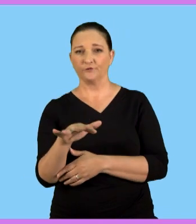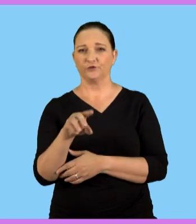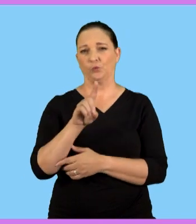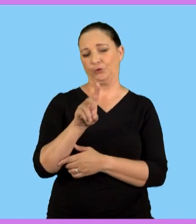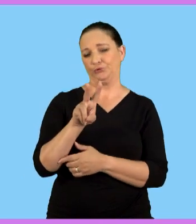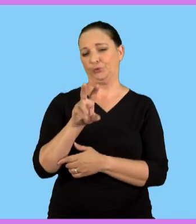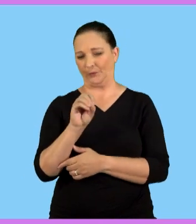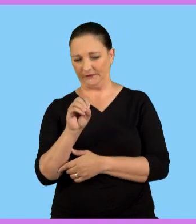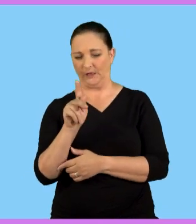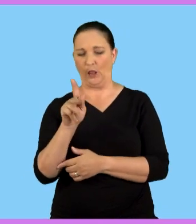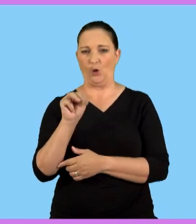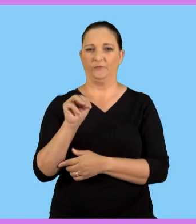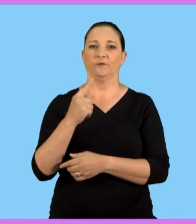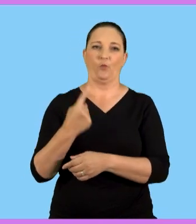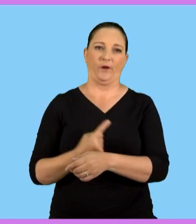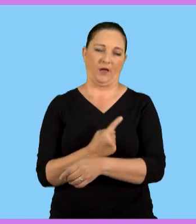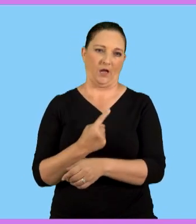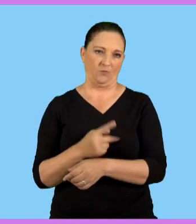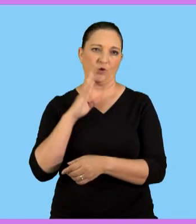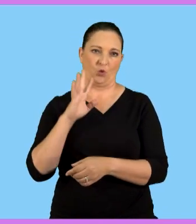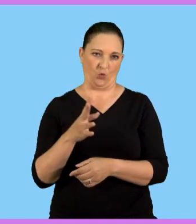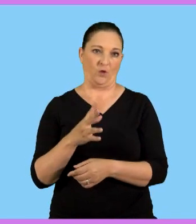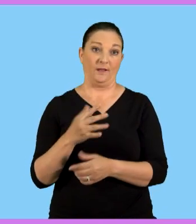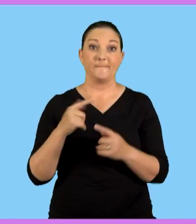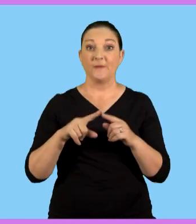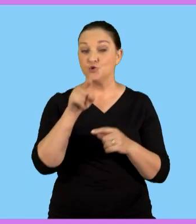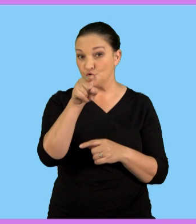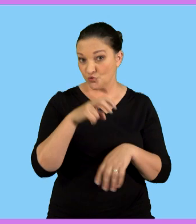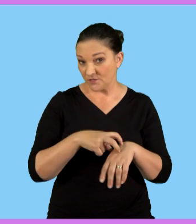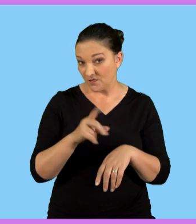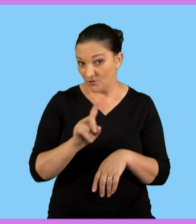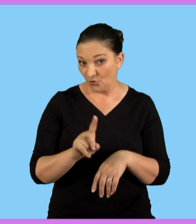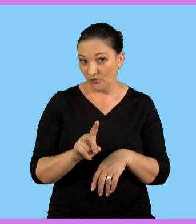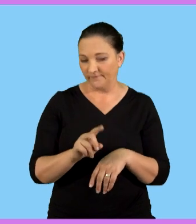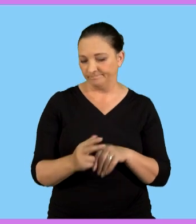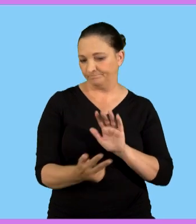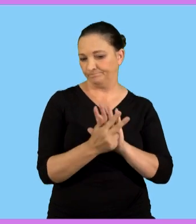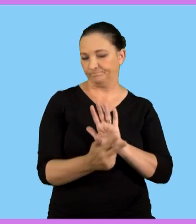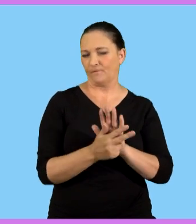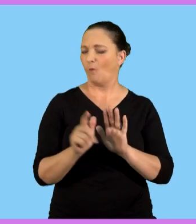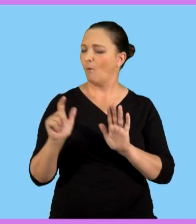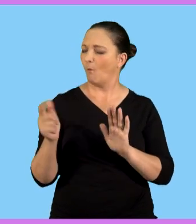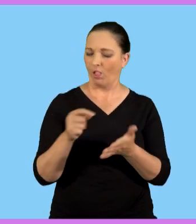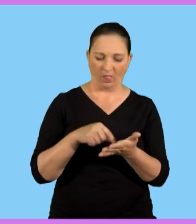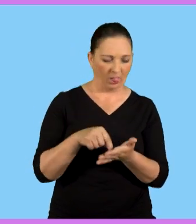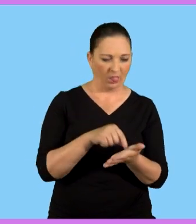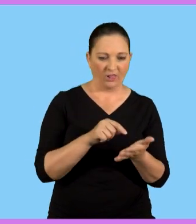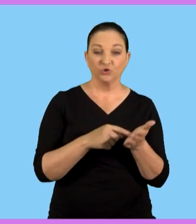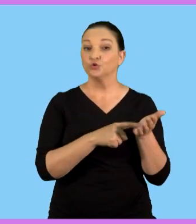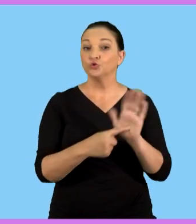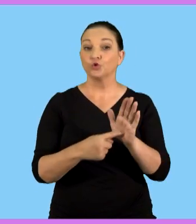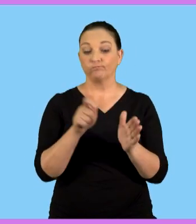average speed of 120 kilometers per hour. Here is what you need to do. Verify, showing